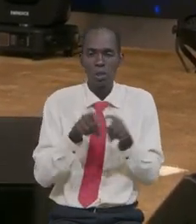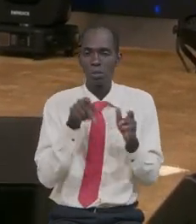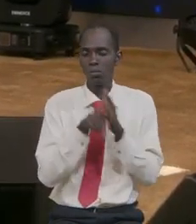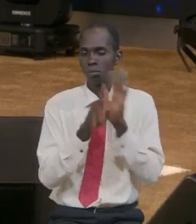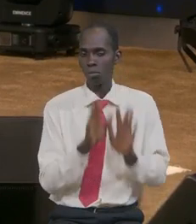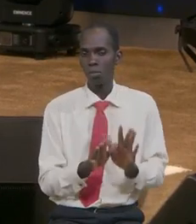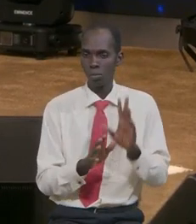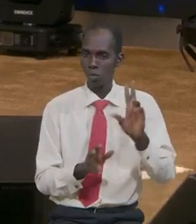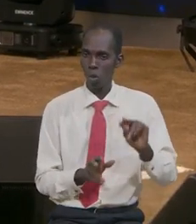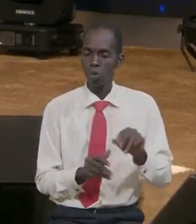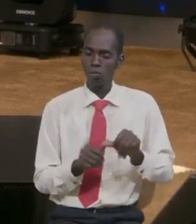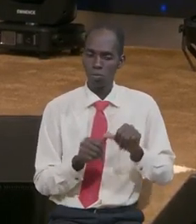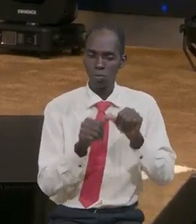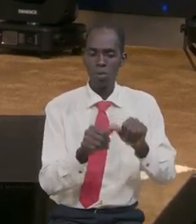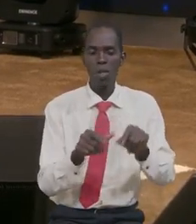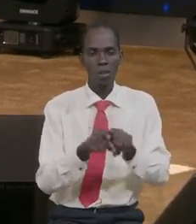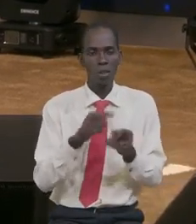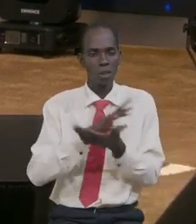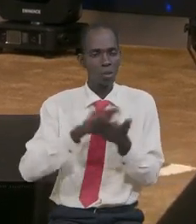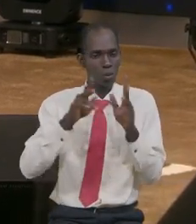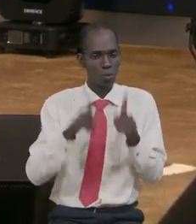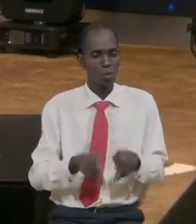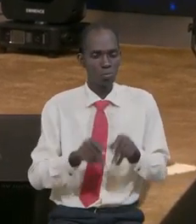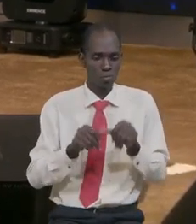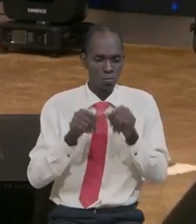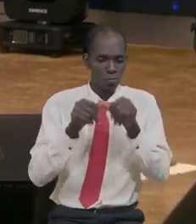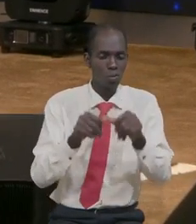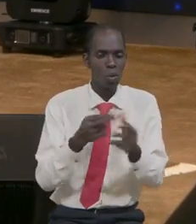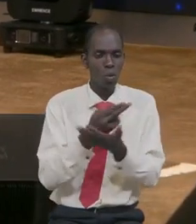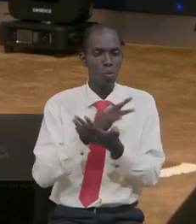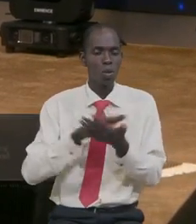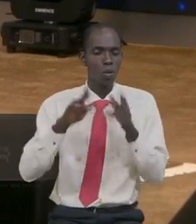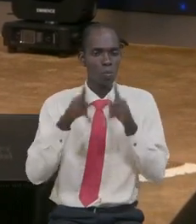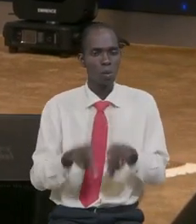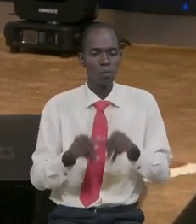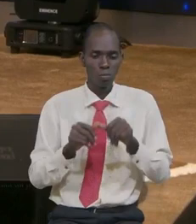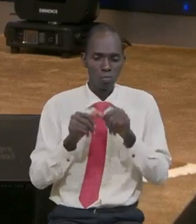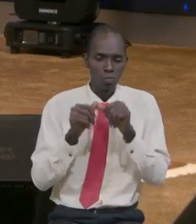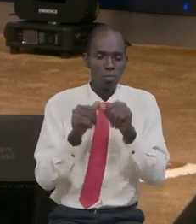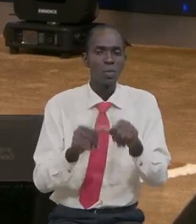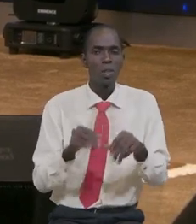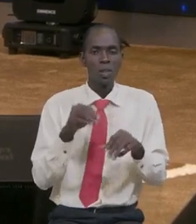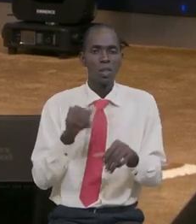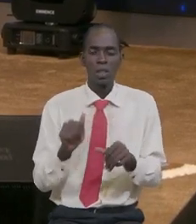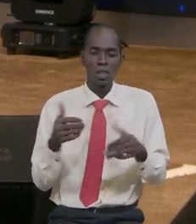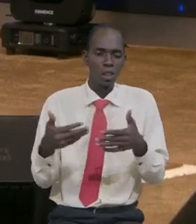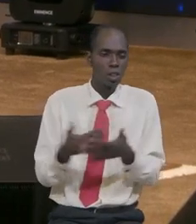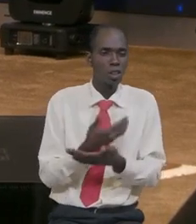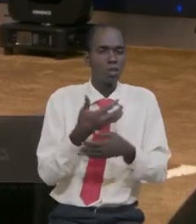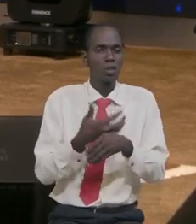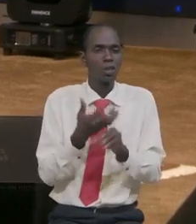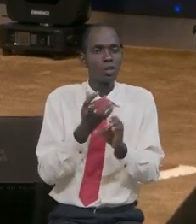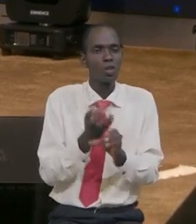righteous, remain holy, remain godly, remain a new creature, so that